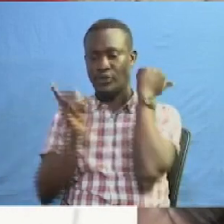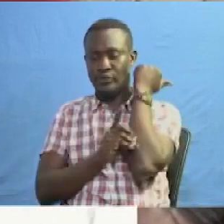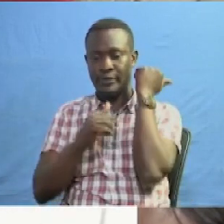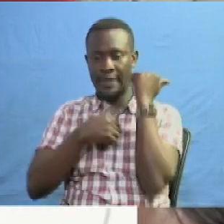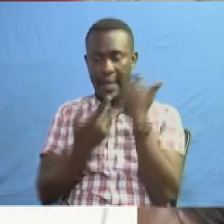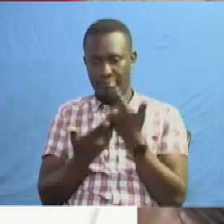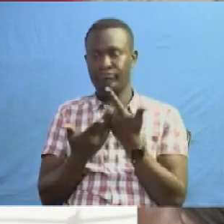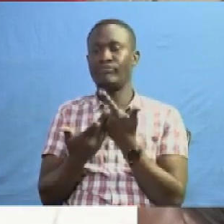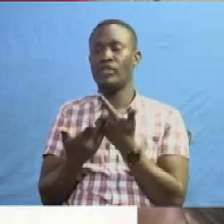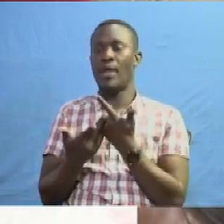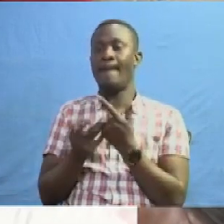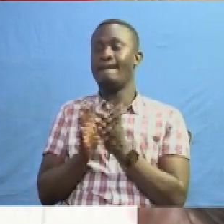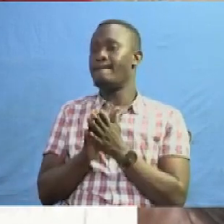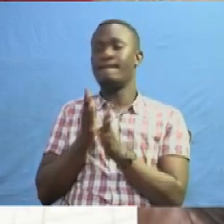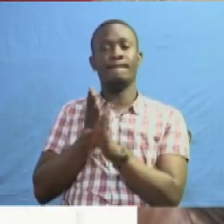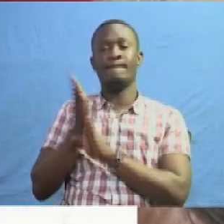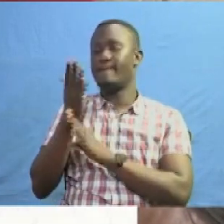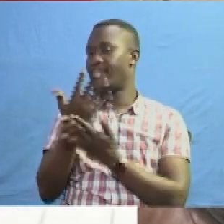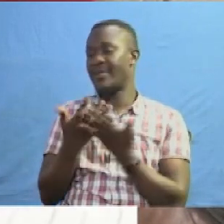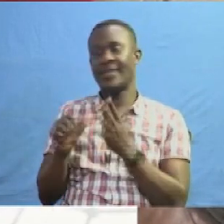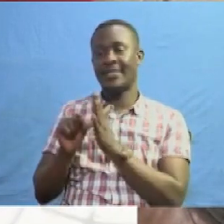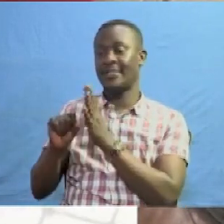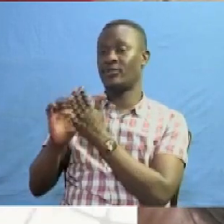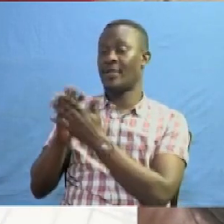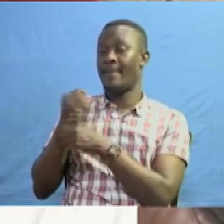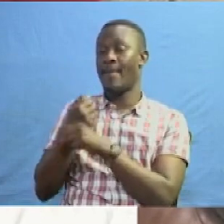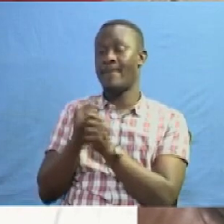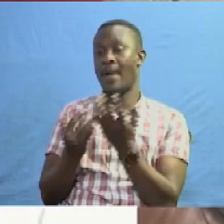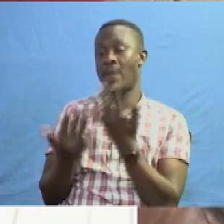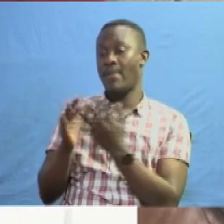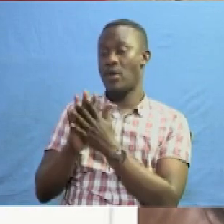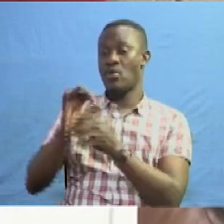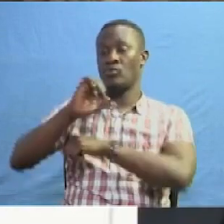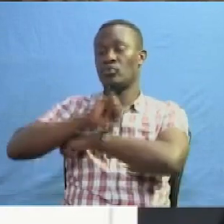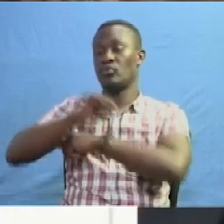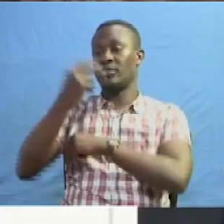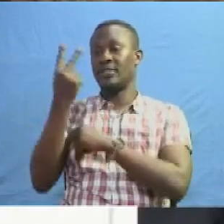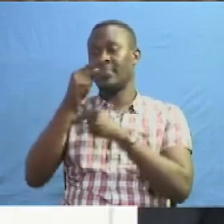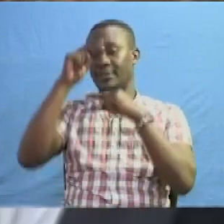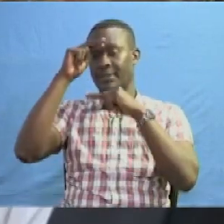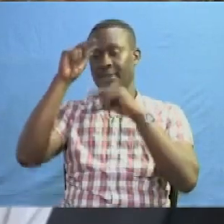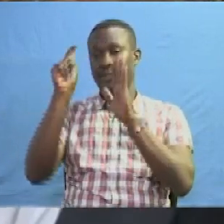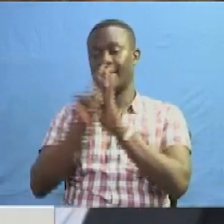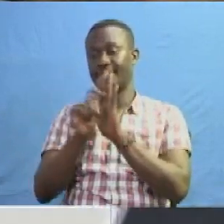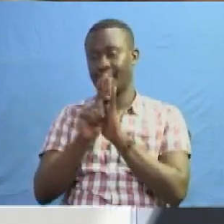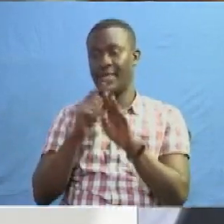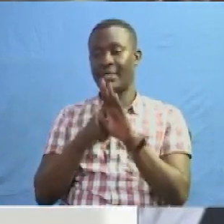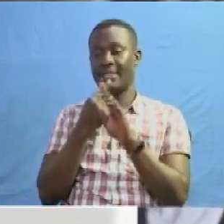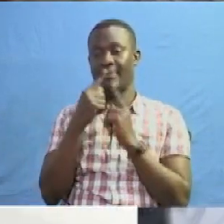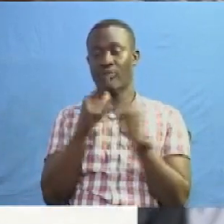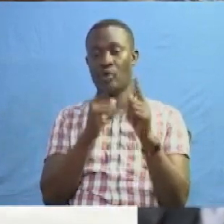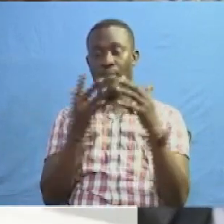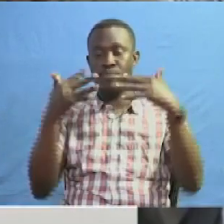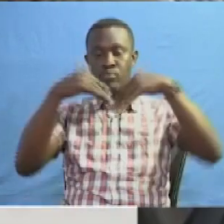highlighted among the major causes of school strikes, which tend to take place during the second term of school. While speaking at the